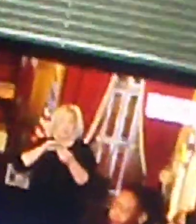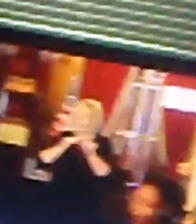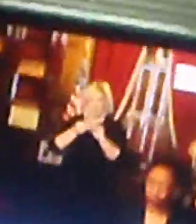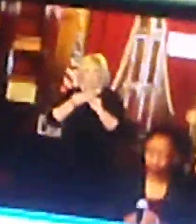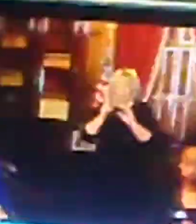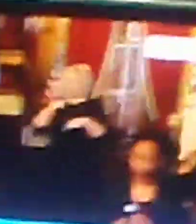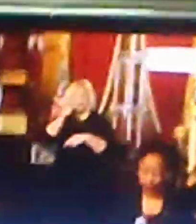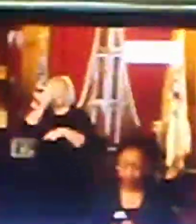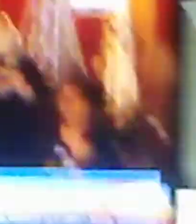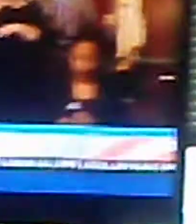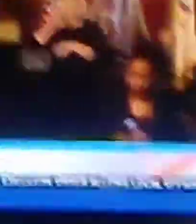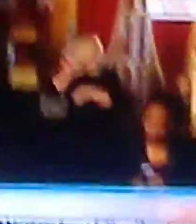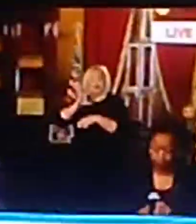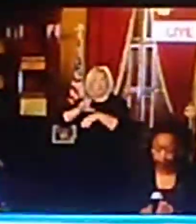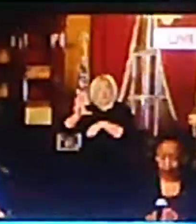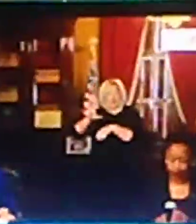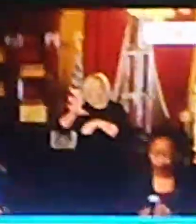had